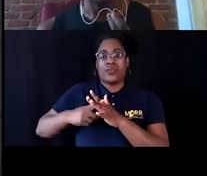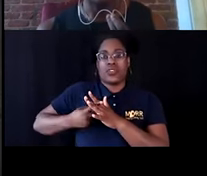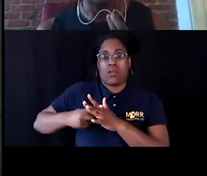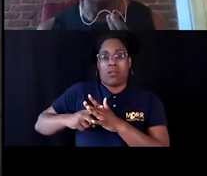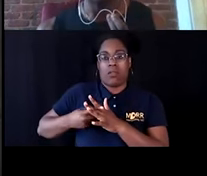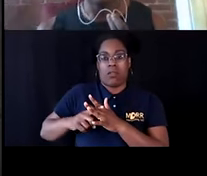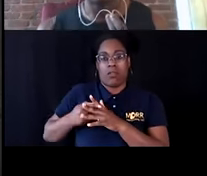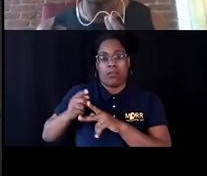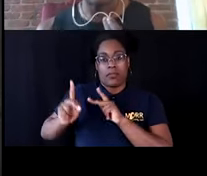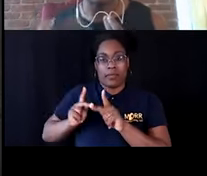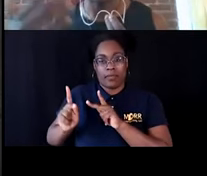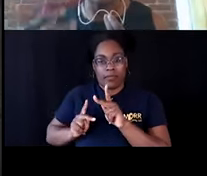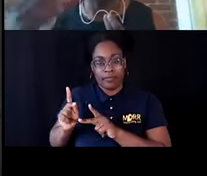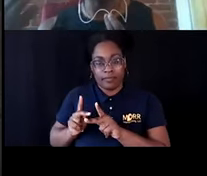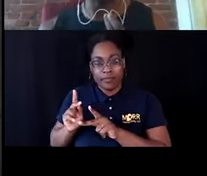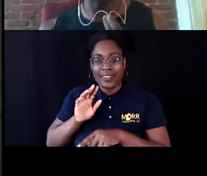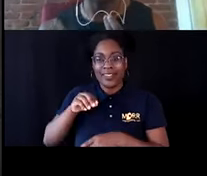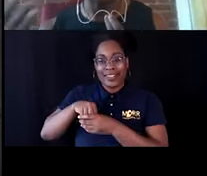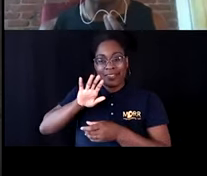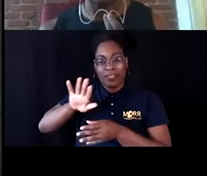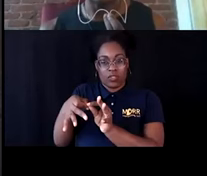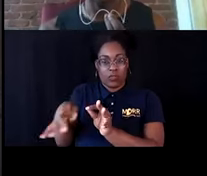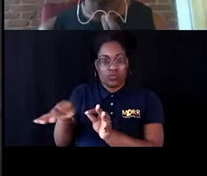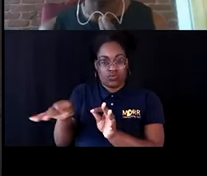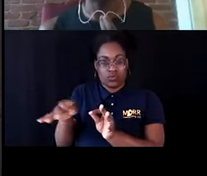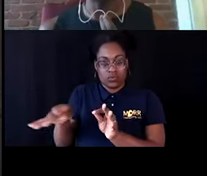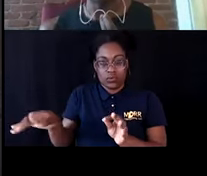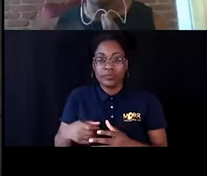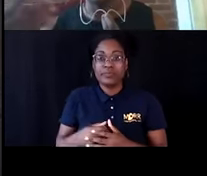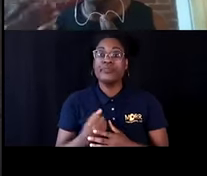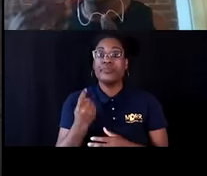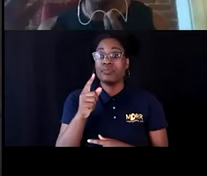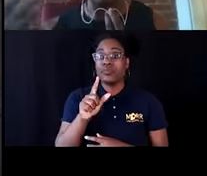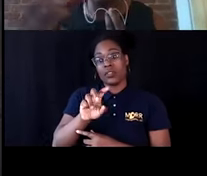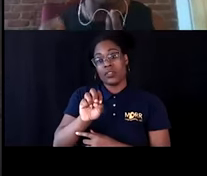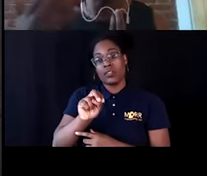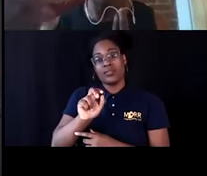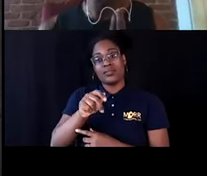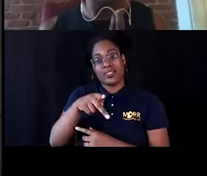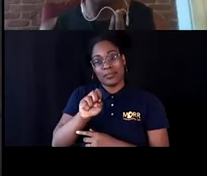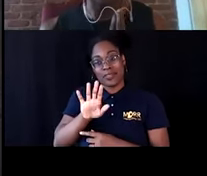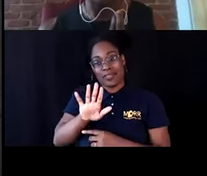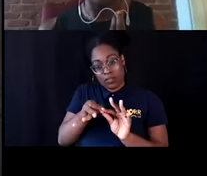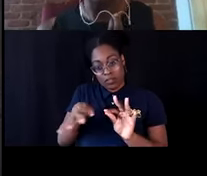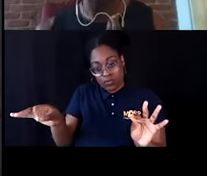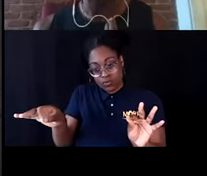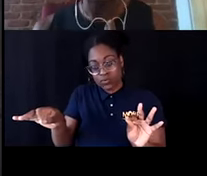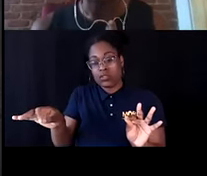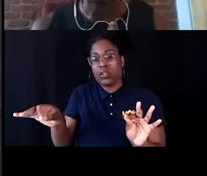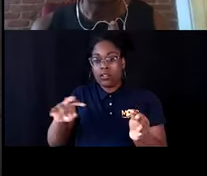And the Lenape language is a few different dialects. And so Lenape means original people in all of